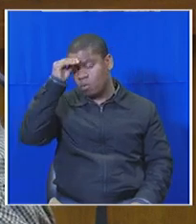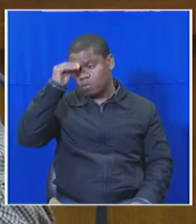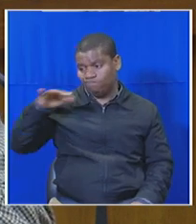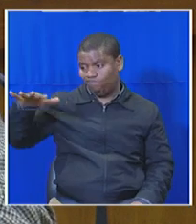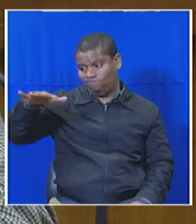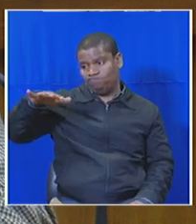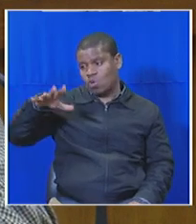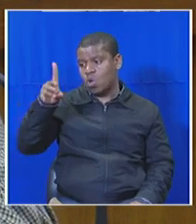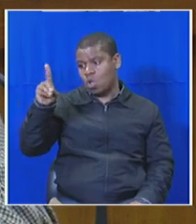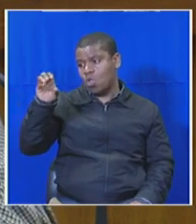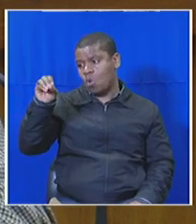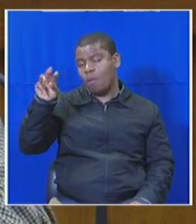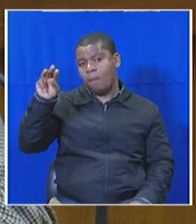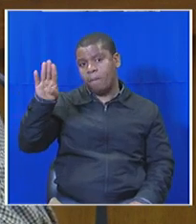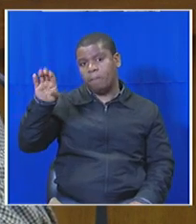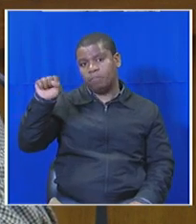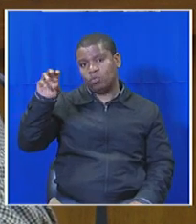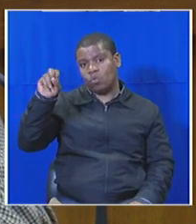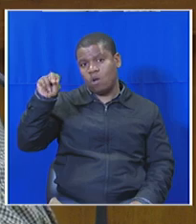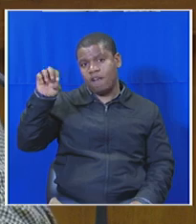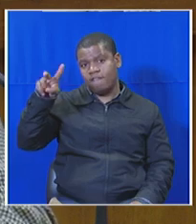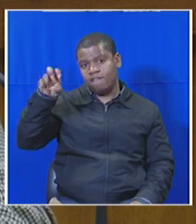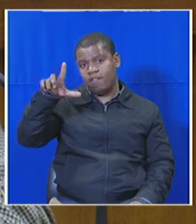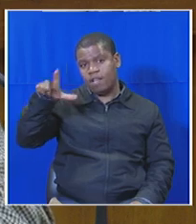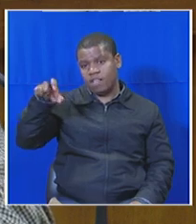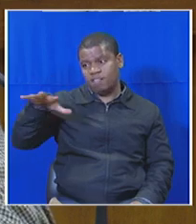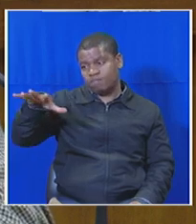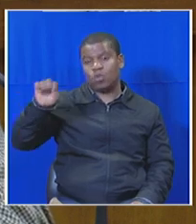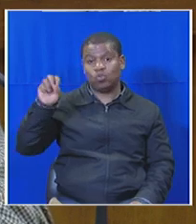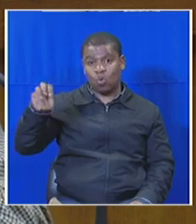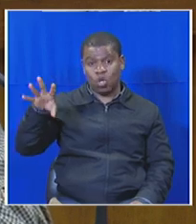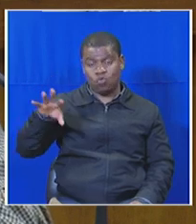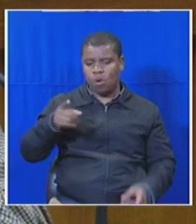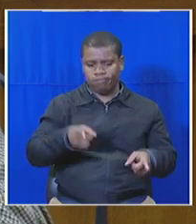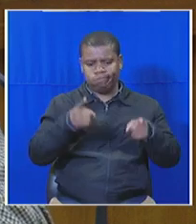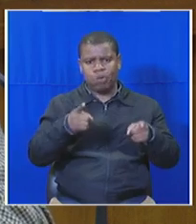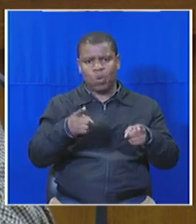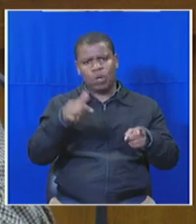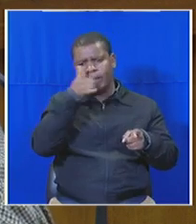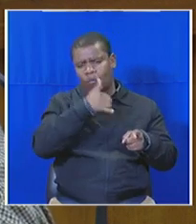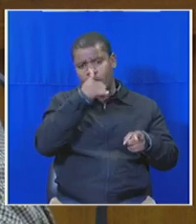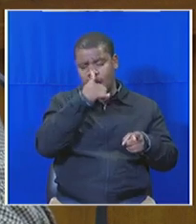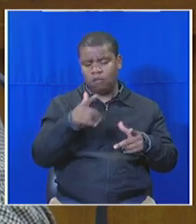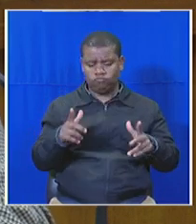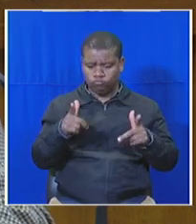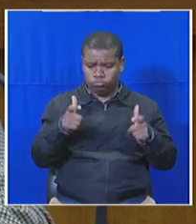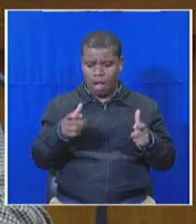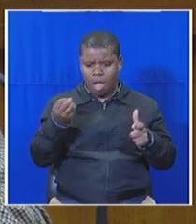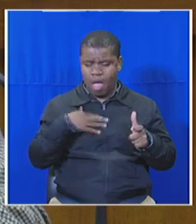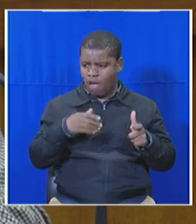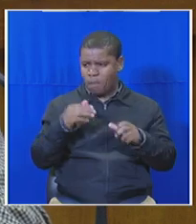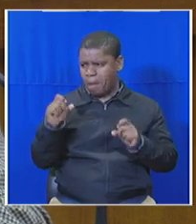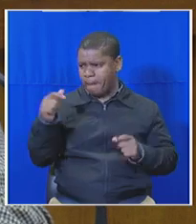Dobsonville, Soweto, when they came under fire by a gang of heavily armed men, some of whom were armed